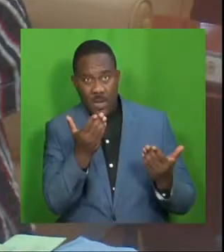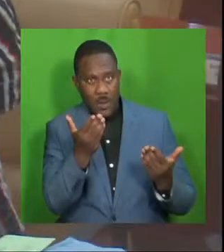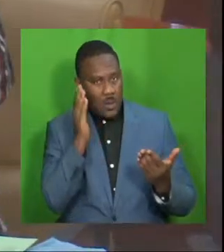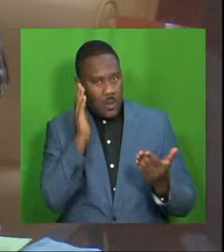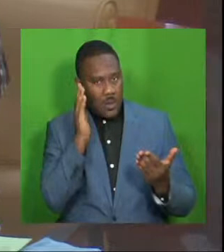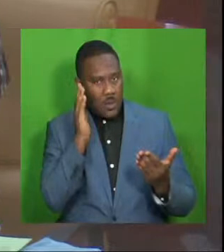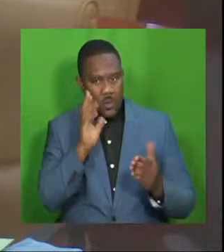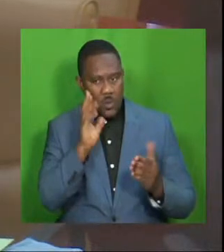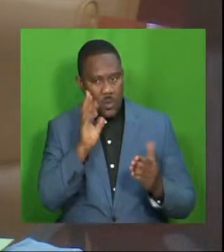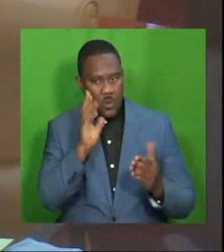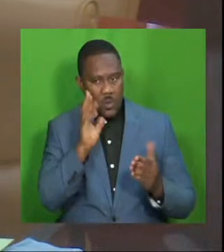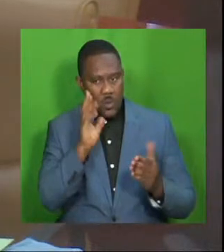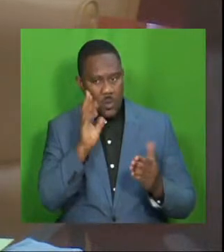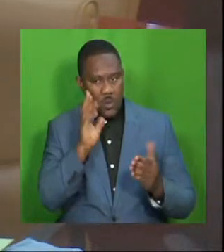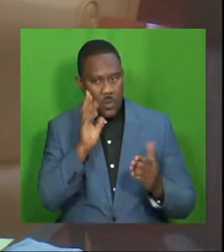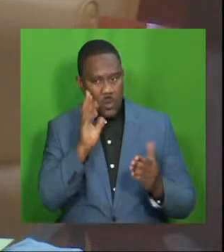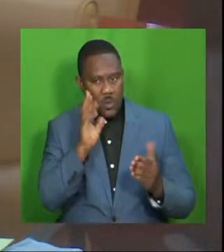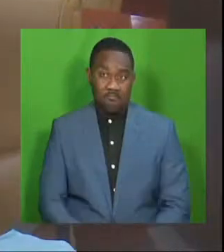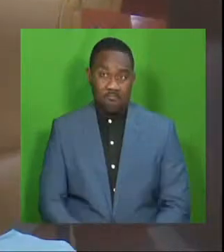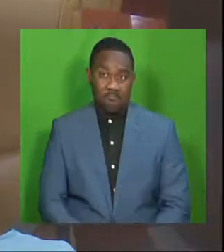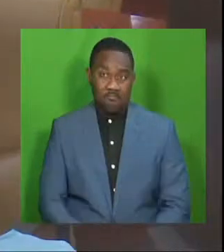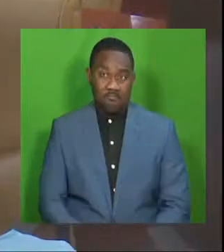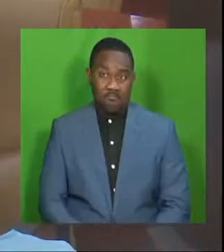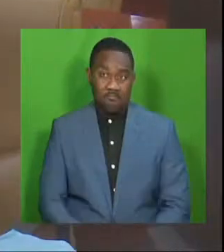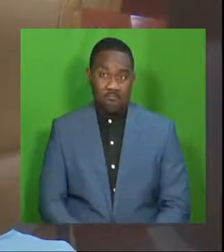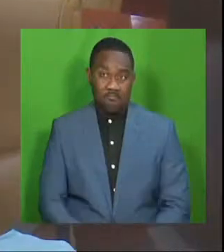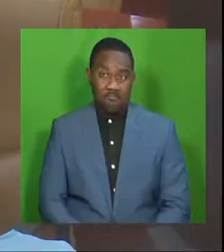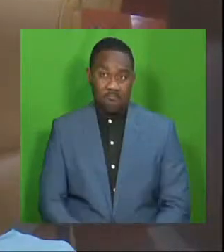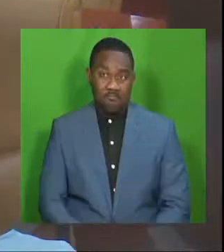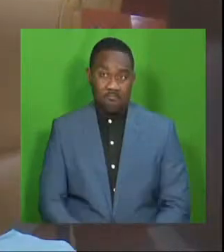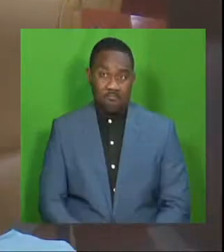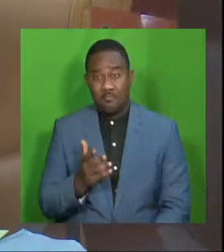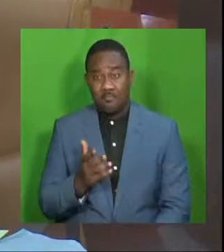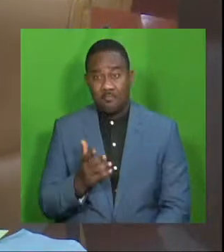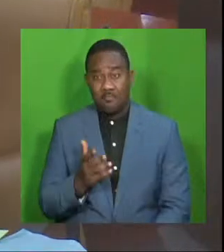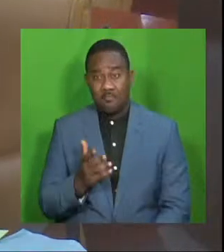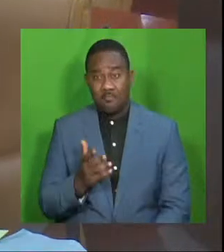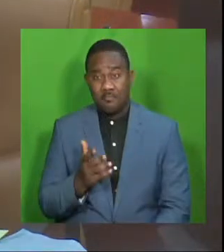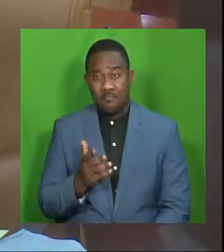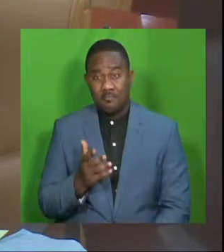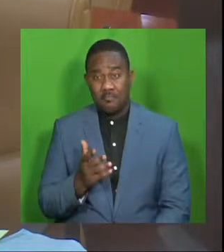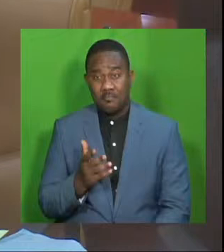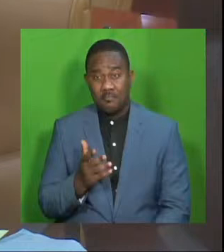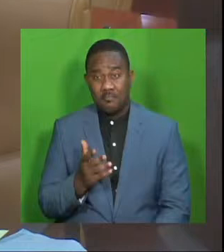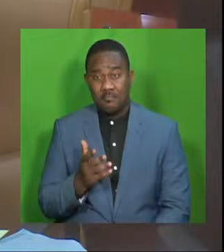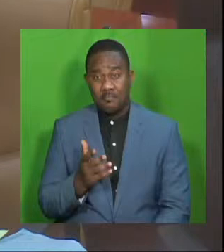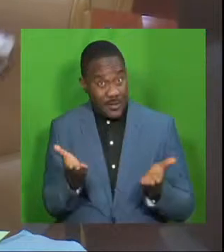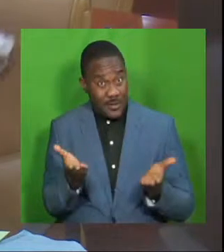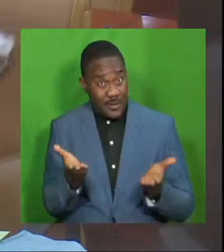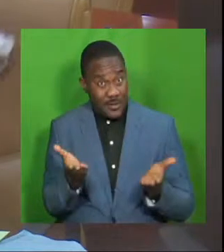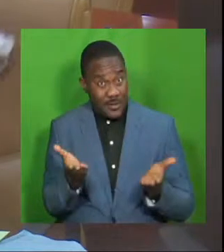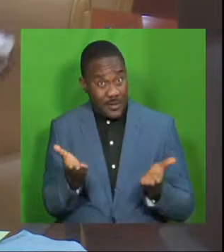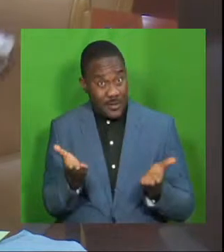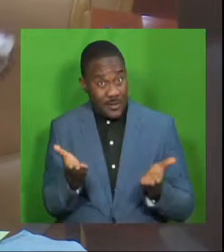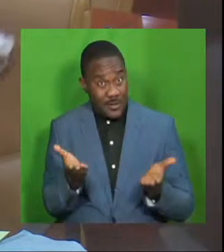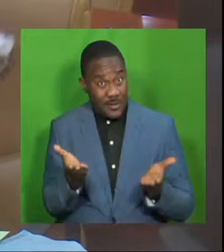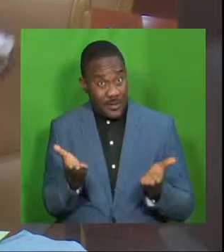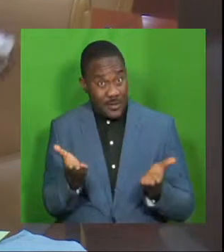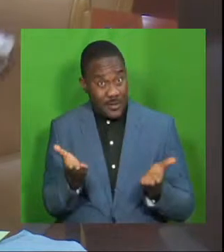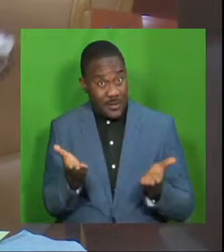questions. So, if it pleases you. Is the Minister for Finance here? No, Mr. Speaker, the Fisheries